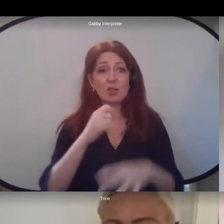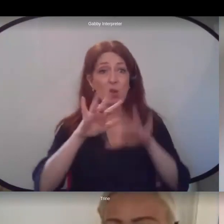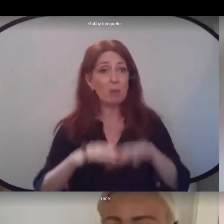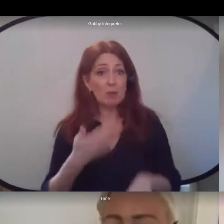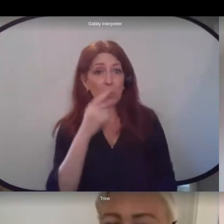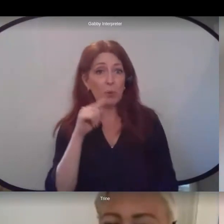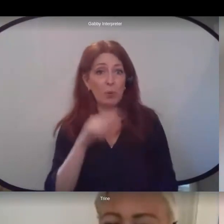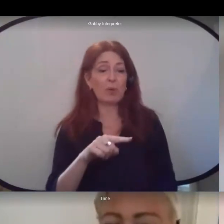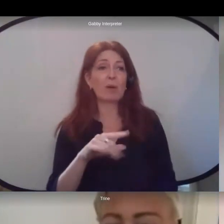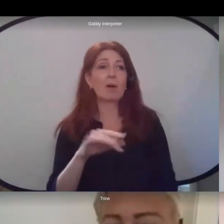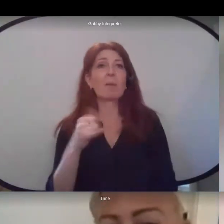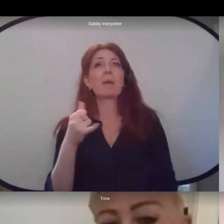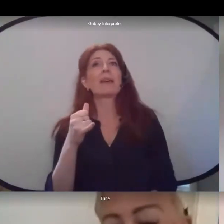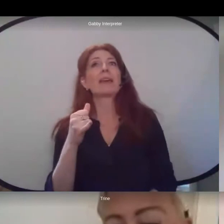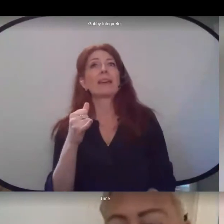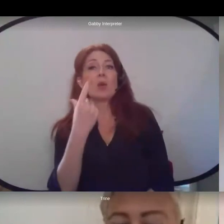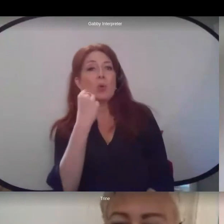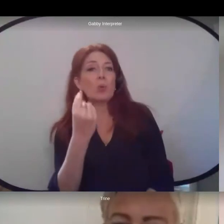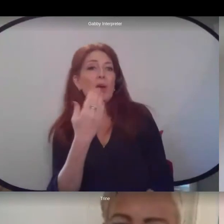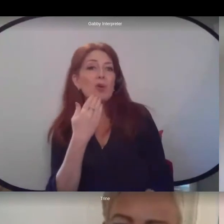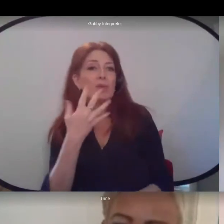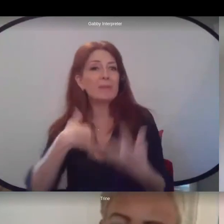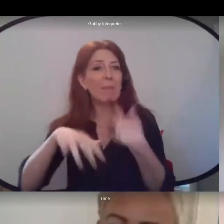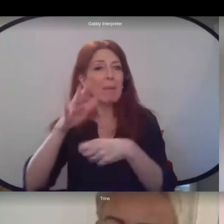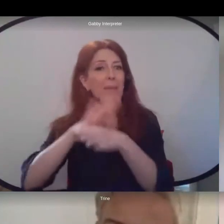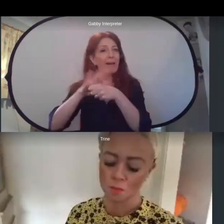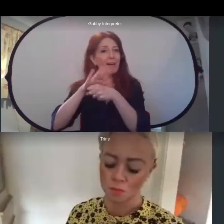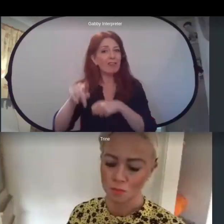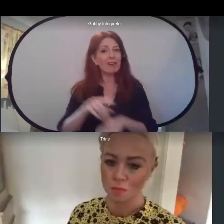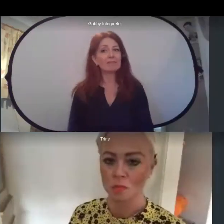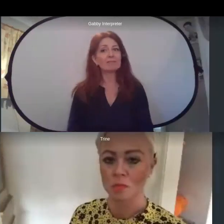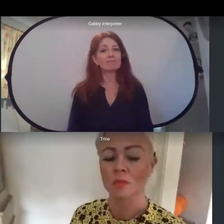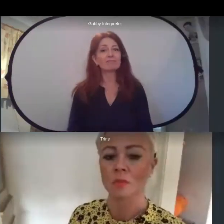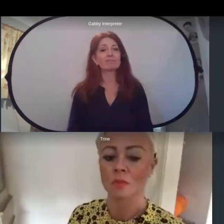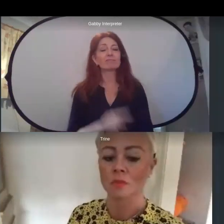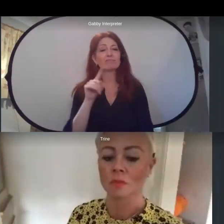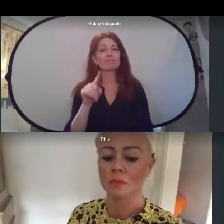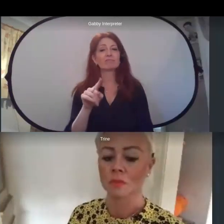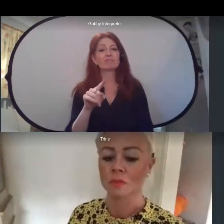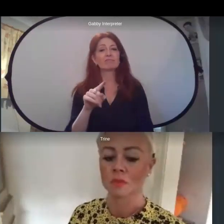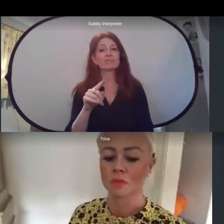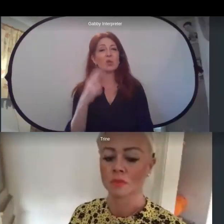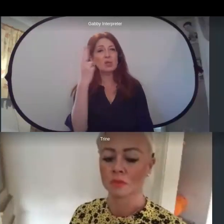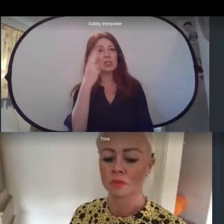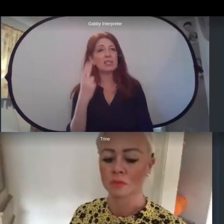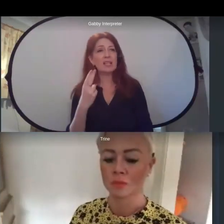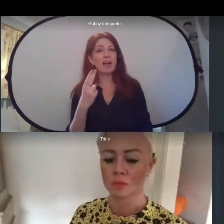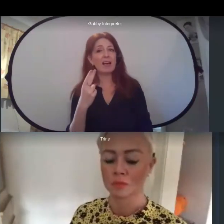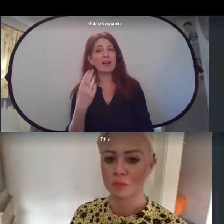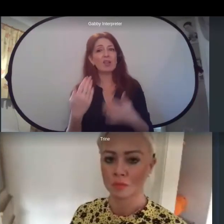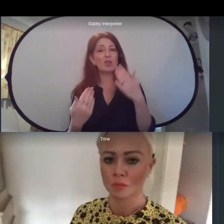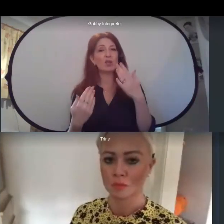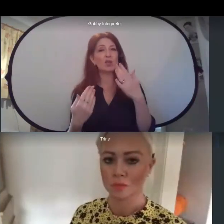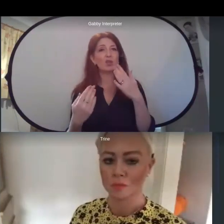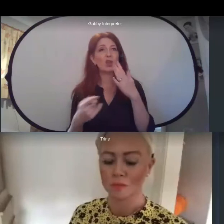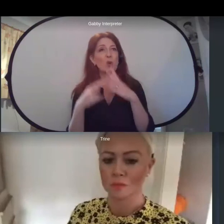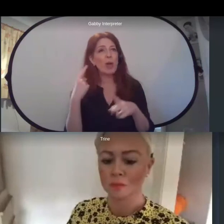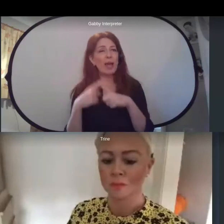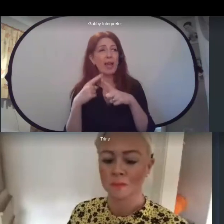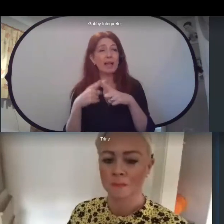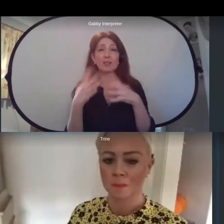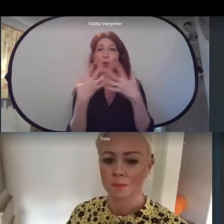to them in a public setting. As well as that, on the design and UX, we do a lot of focus groups and a lot of reviews with people